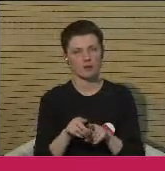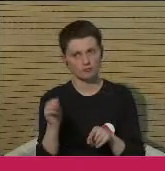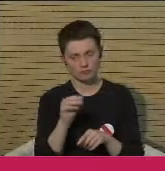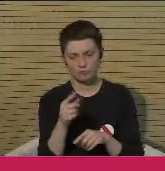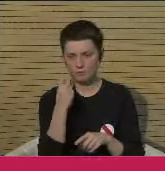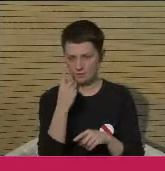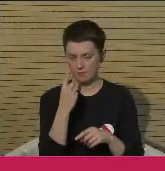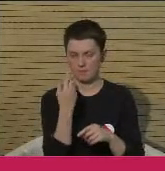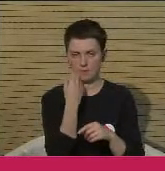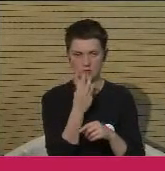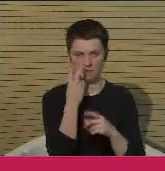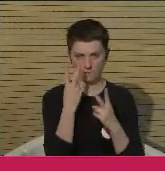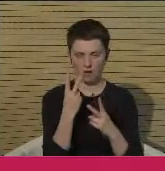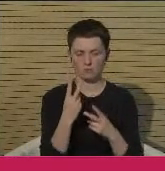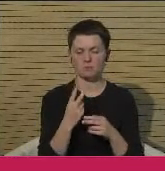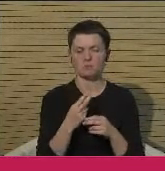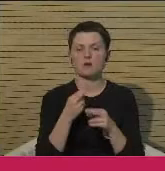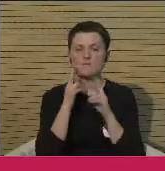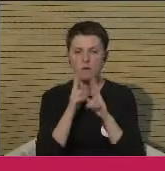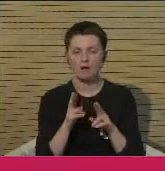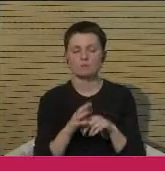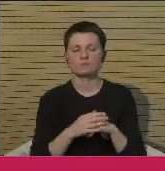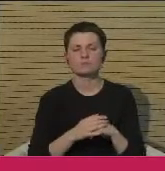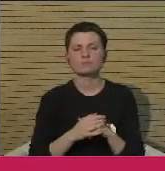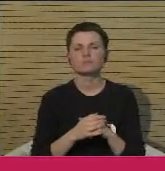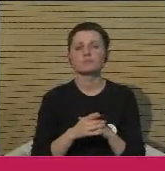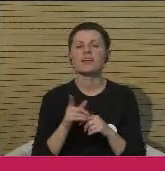Belarus. One more issue.